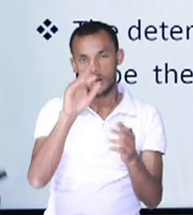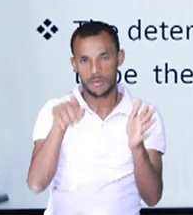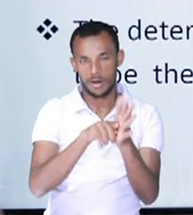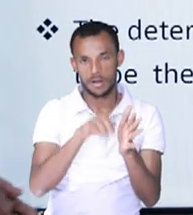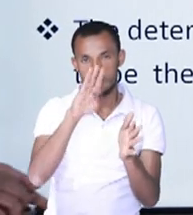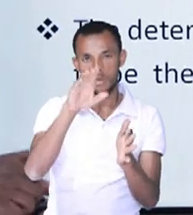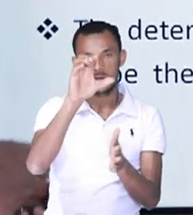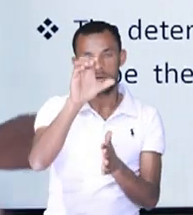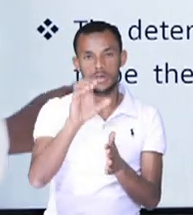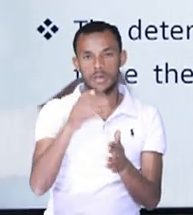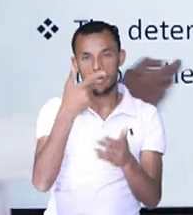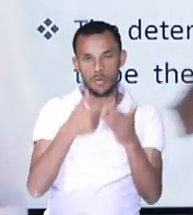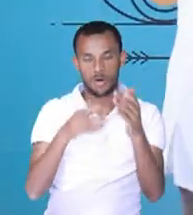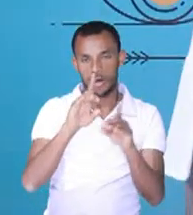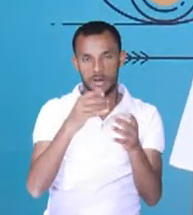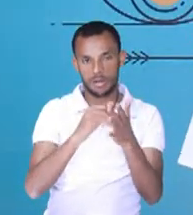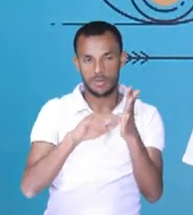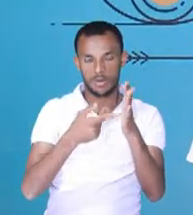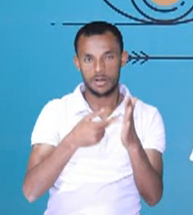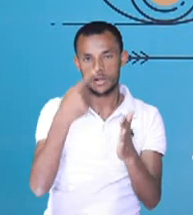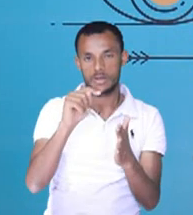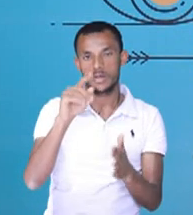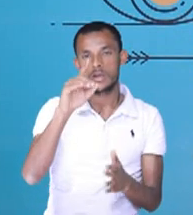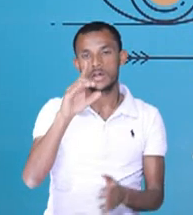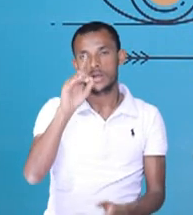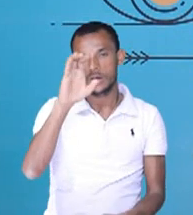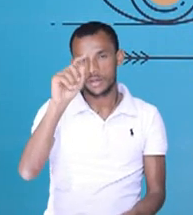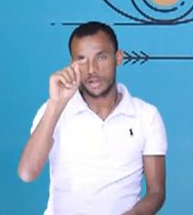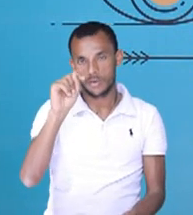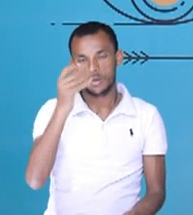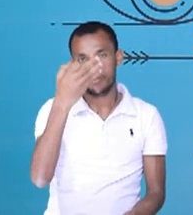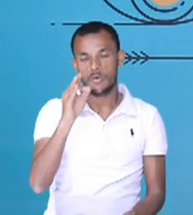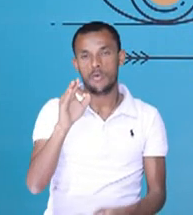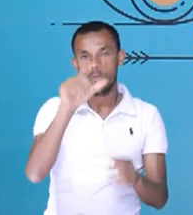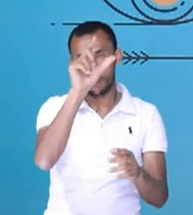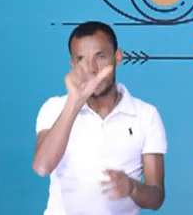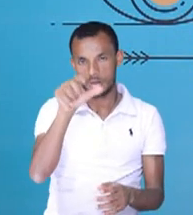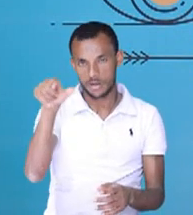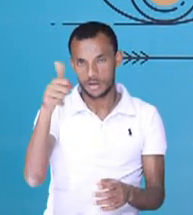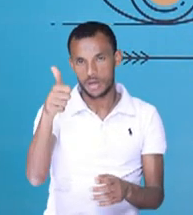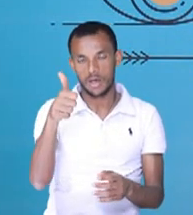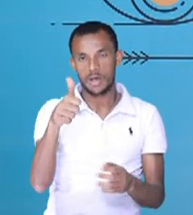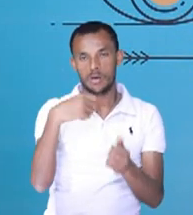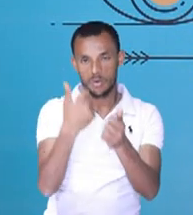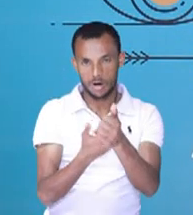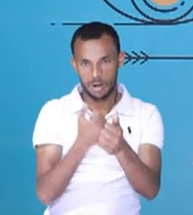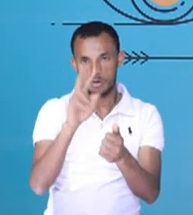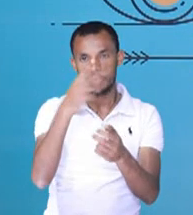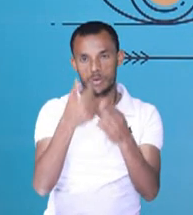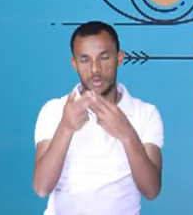minus BC. What does it mean? The determinant of matrix A with order 2 by